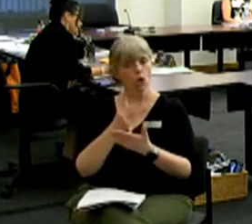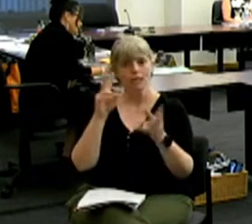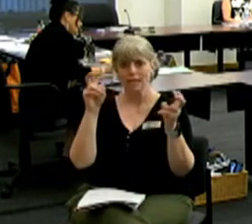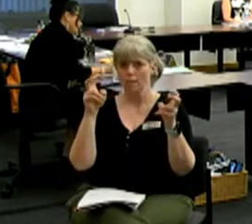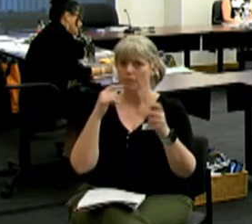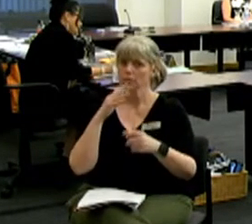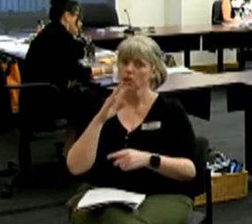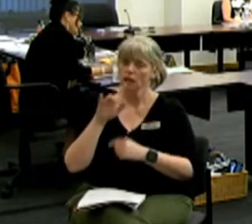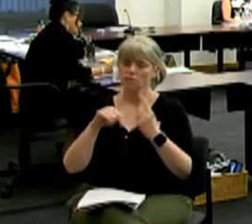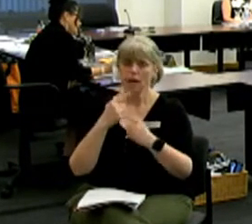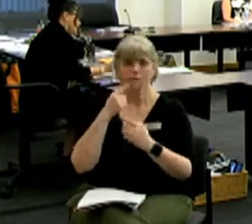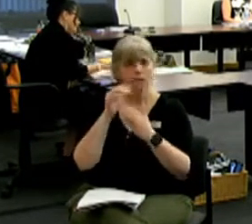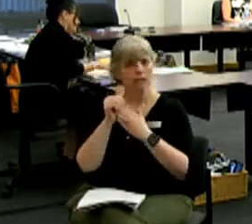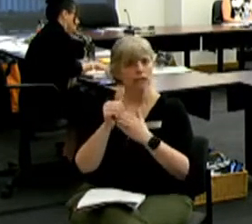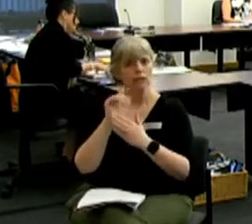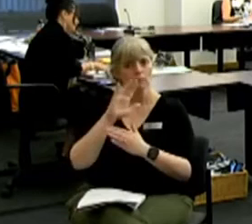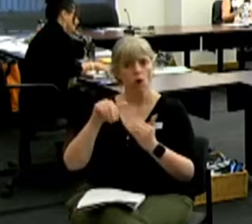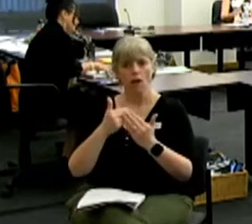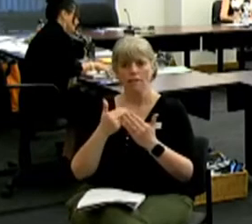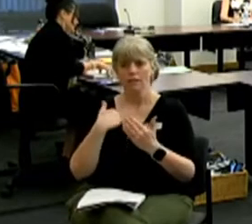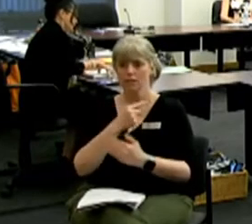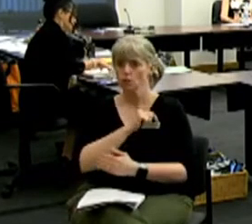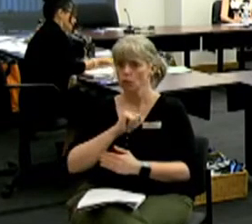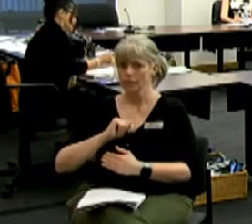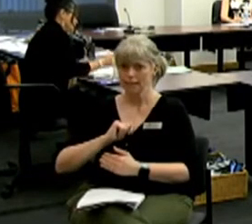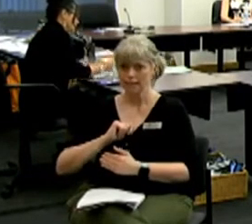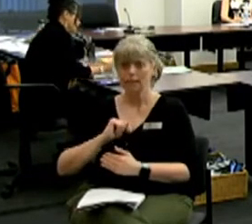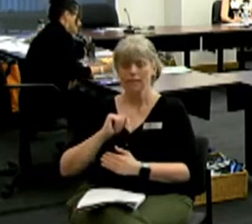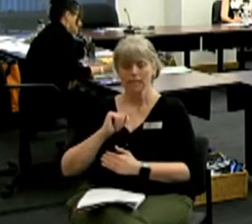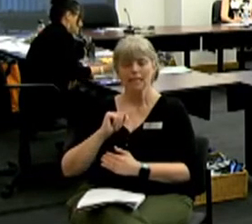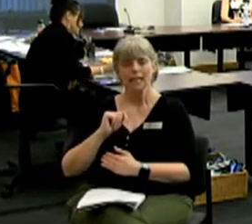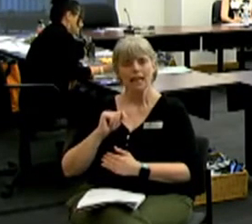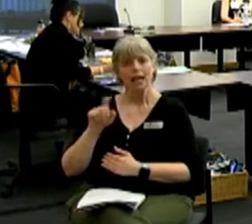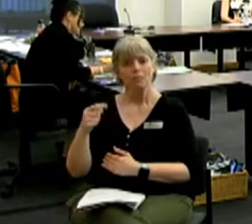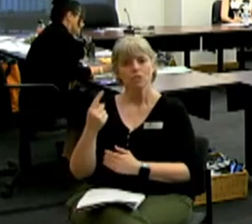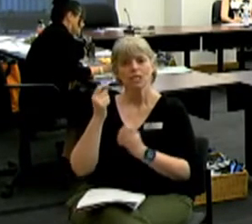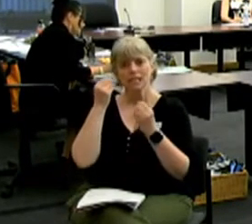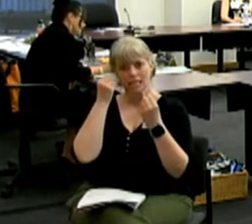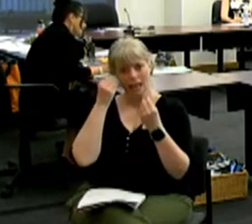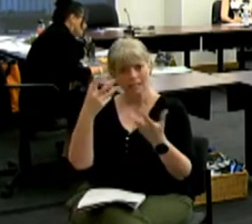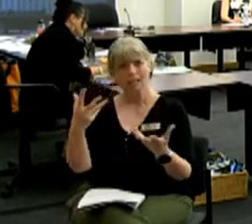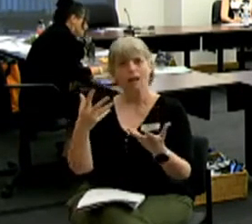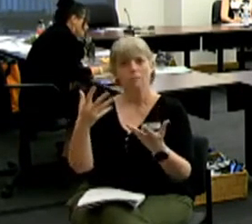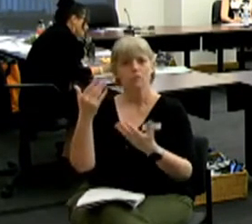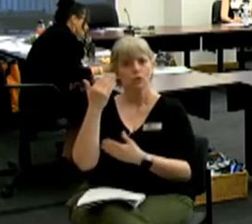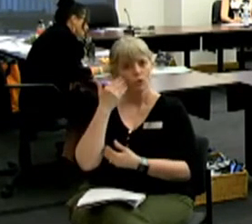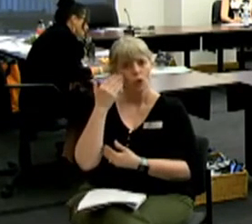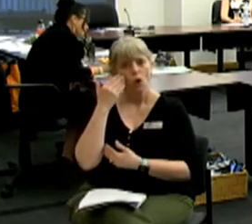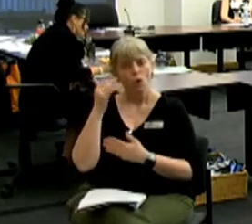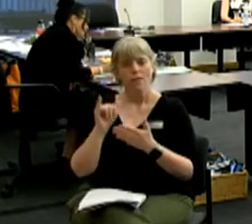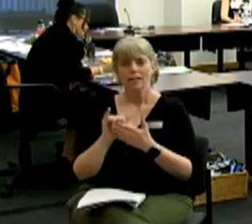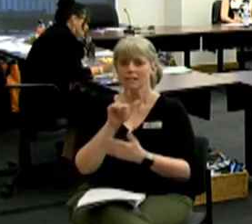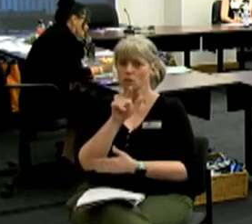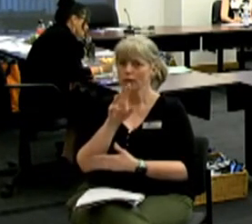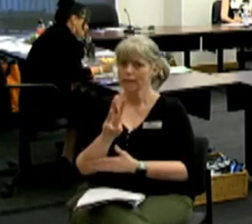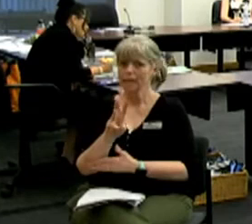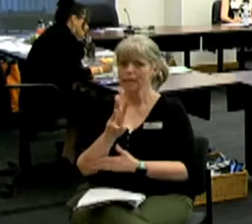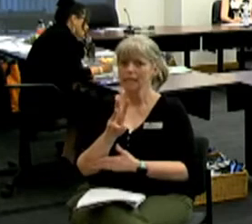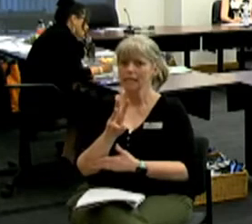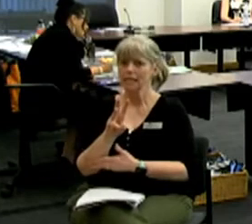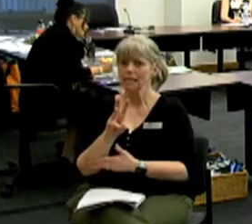topics that will be talked about for leadership for all of us as trustees. And I'm just giving that as a heads up so that you know that it's the